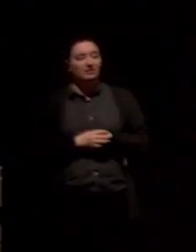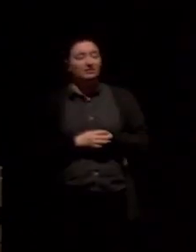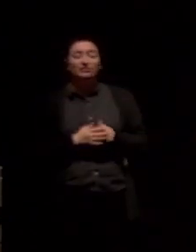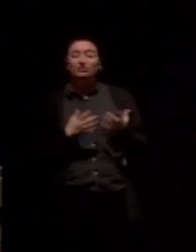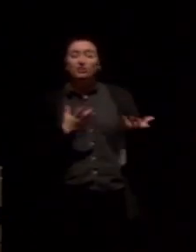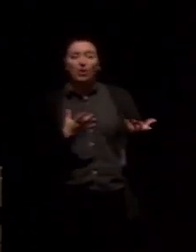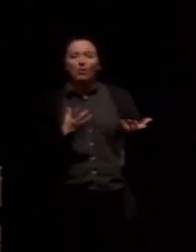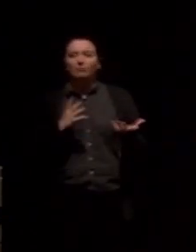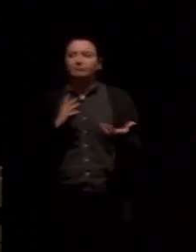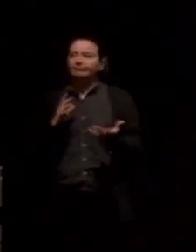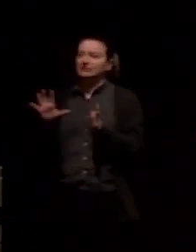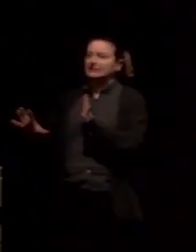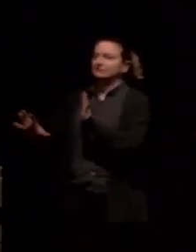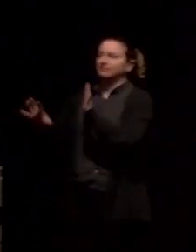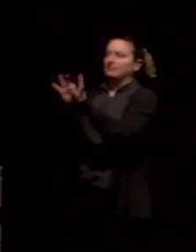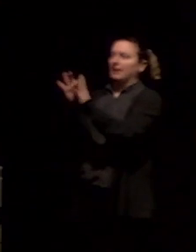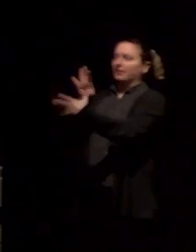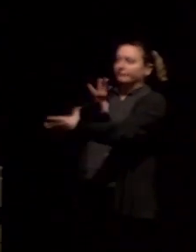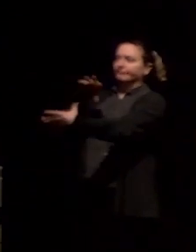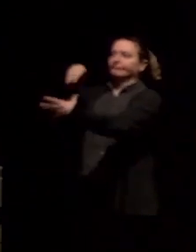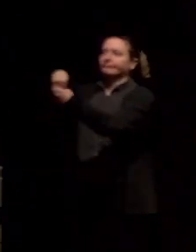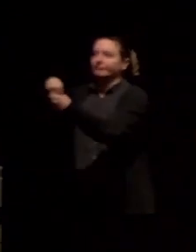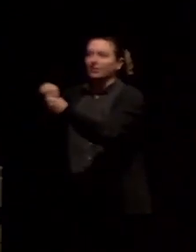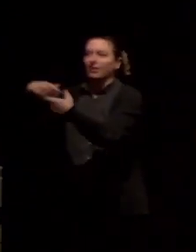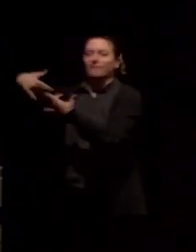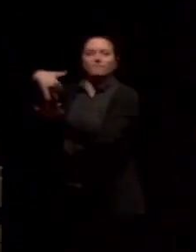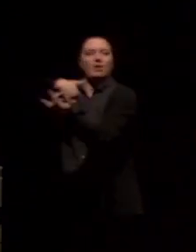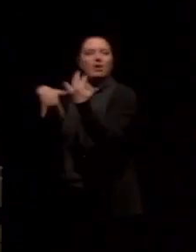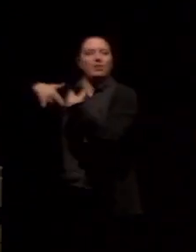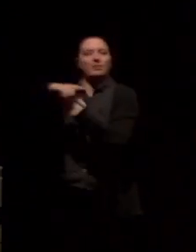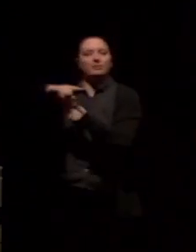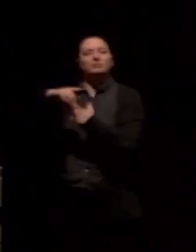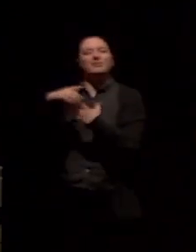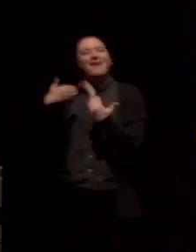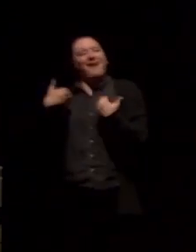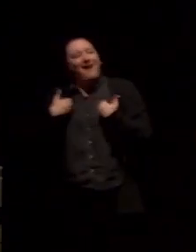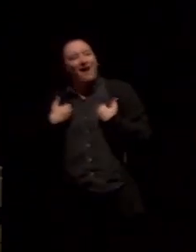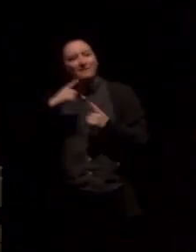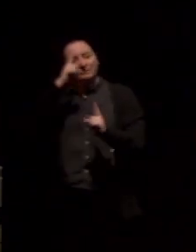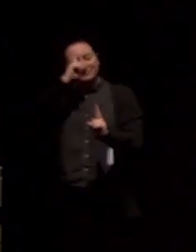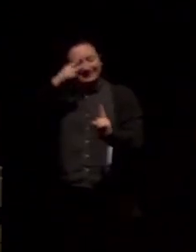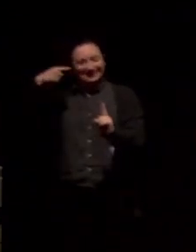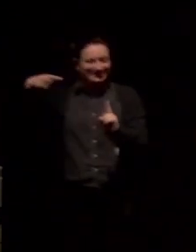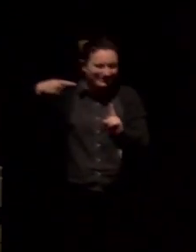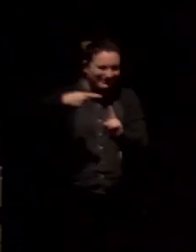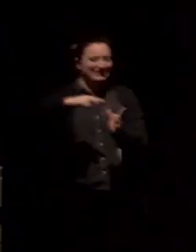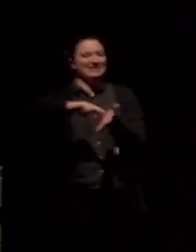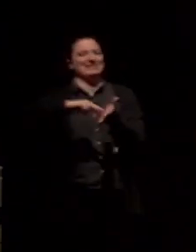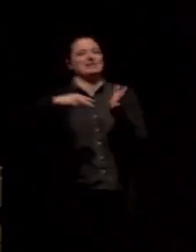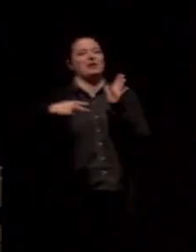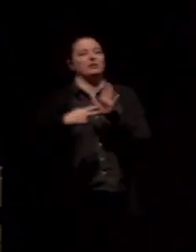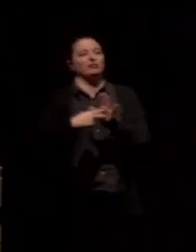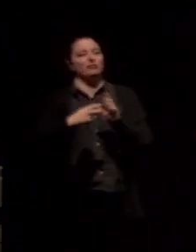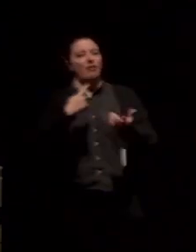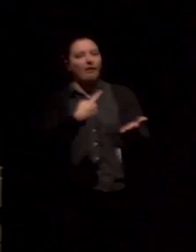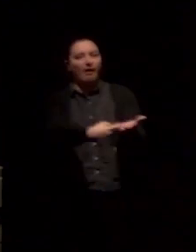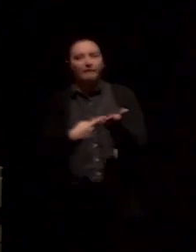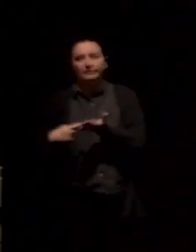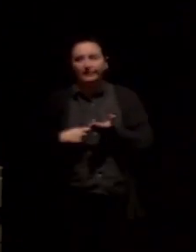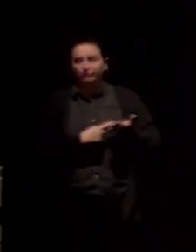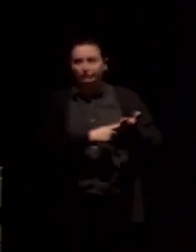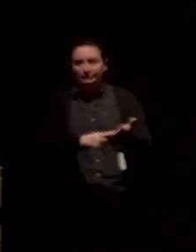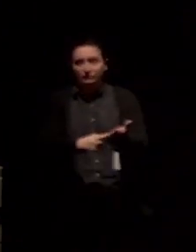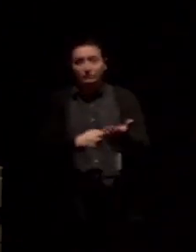then taking that as an advantage to make sure you still have those purposeful conversations, because you don't know what you don't know unless you start talking about